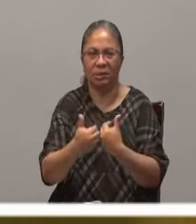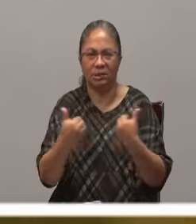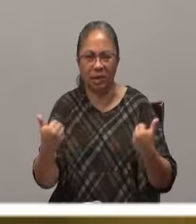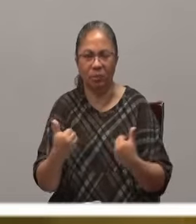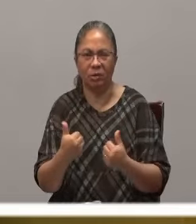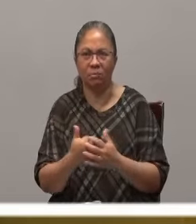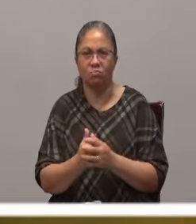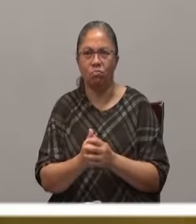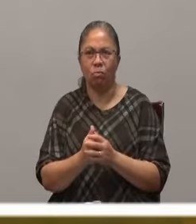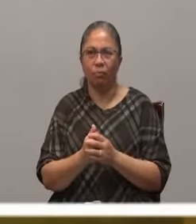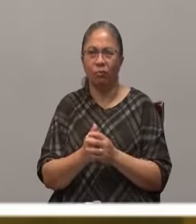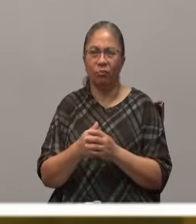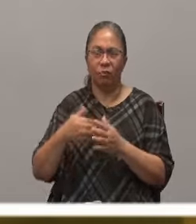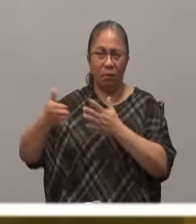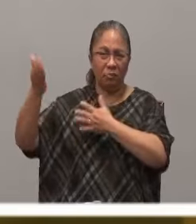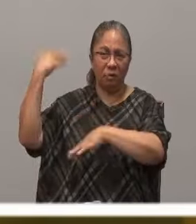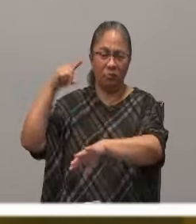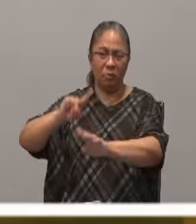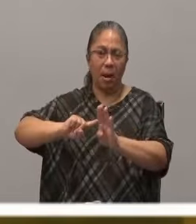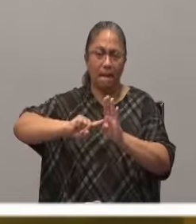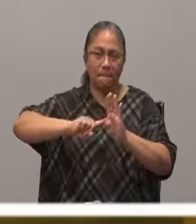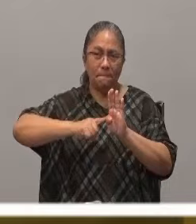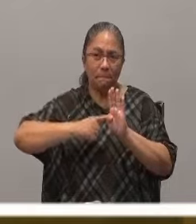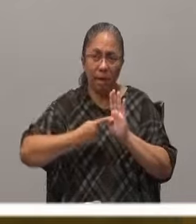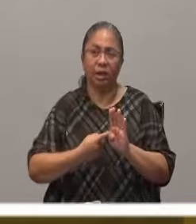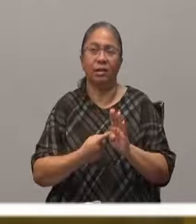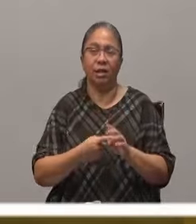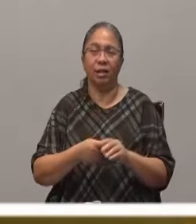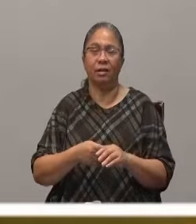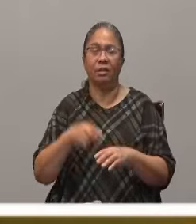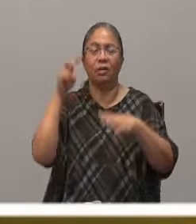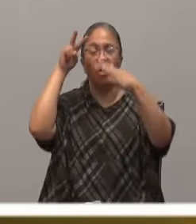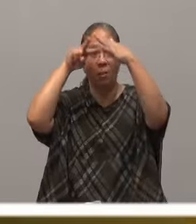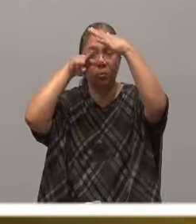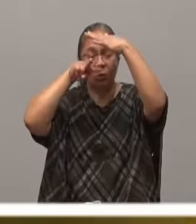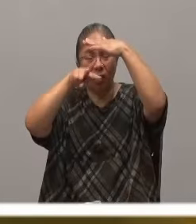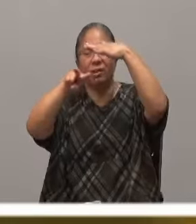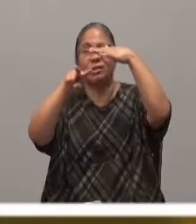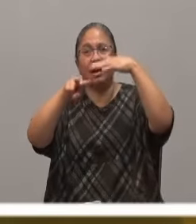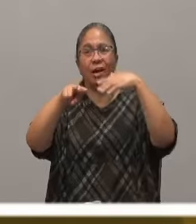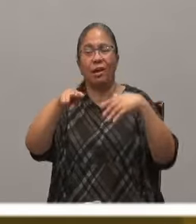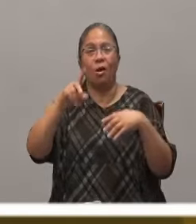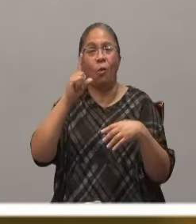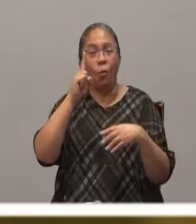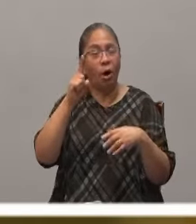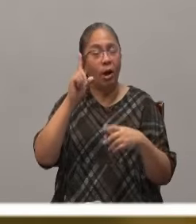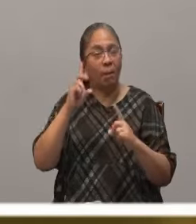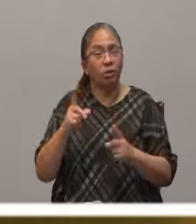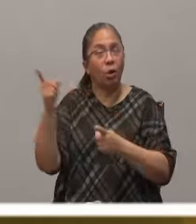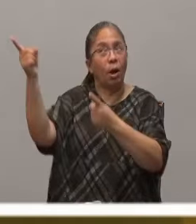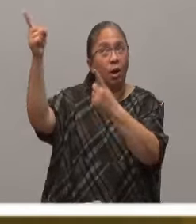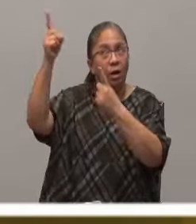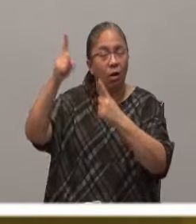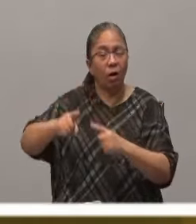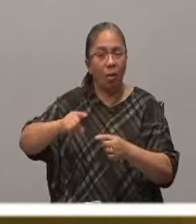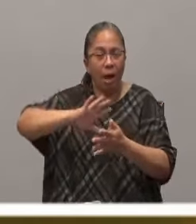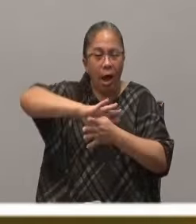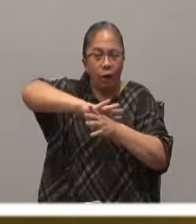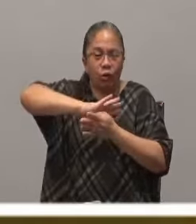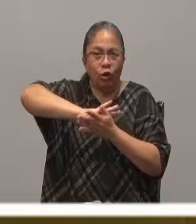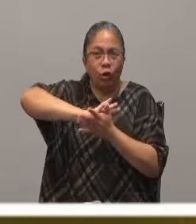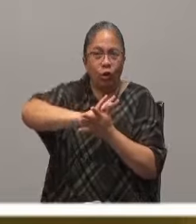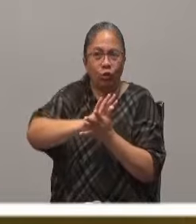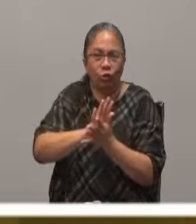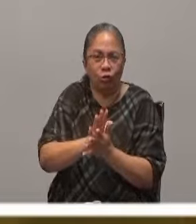head. From the very beginning, it was prophesied that one who will come will crush the head of